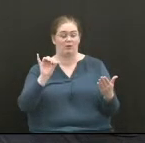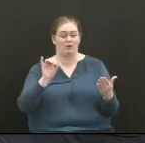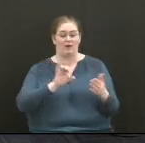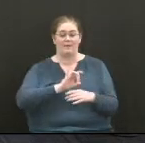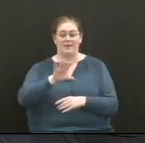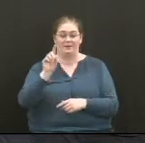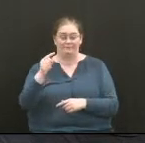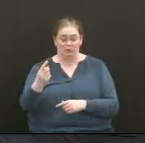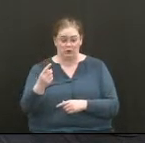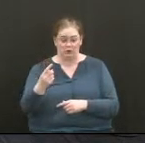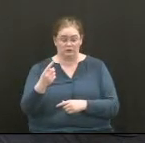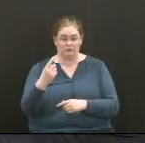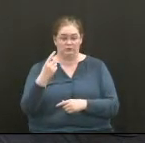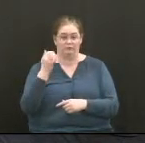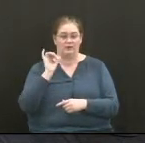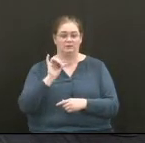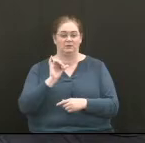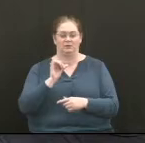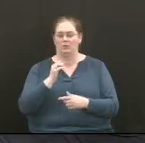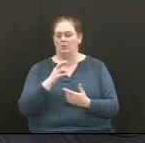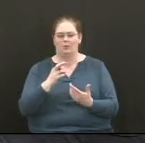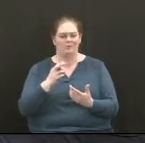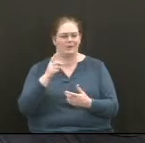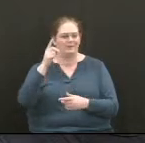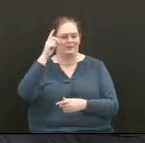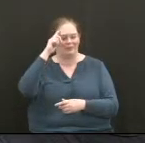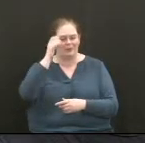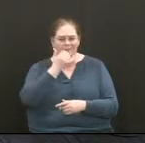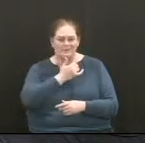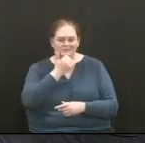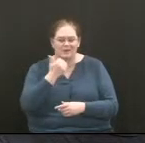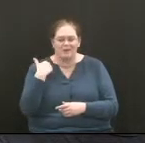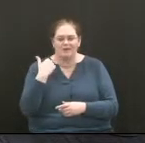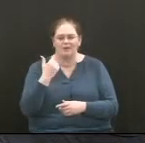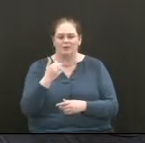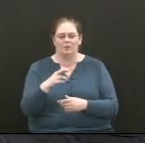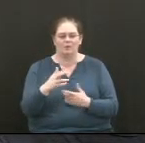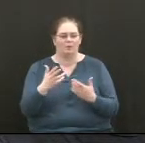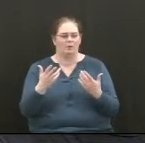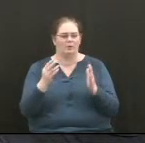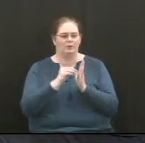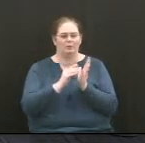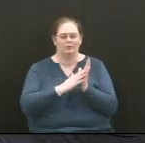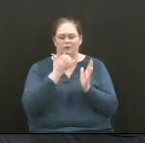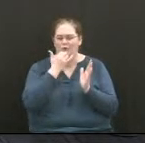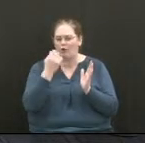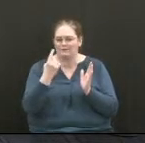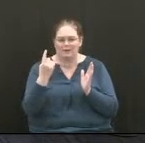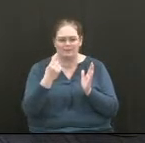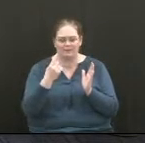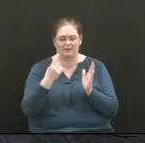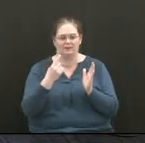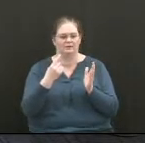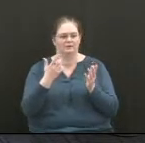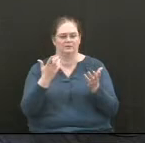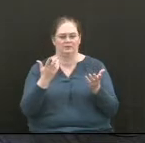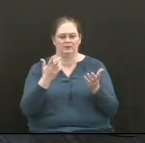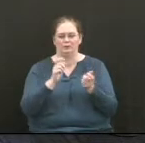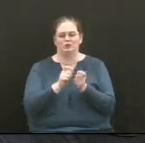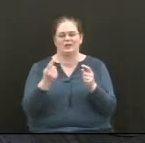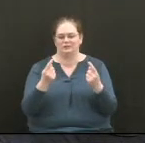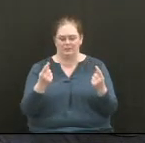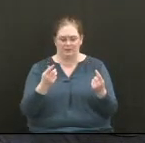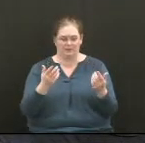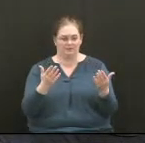first one that, or you thought you made a mistake, or you put the wrong something, and you put, you know, you changed